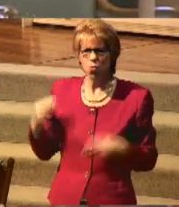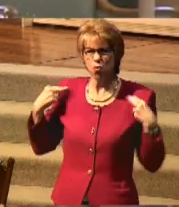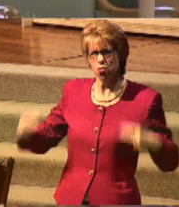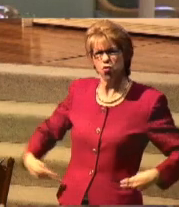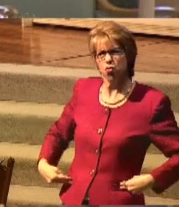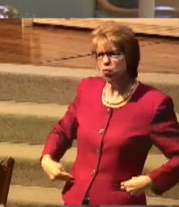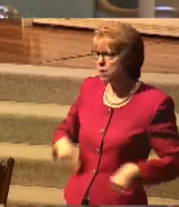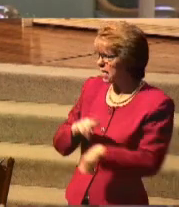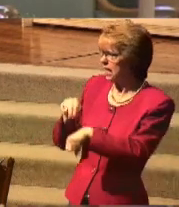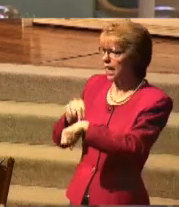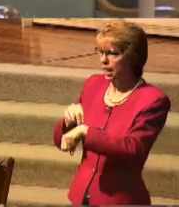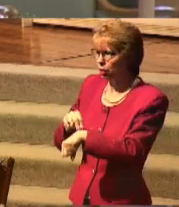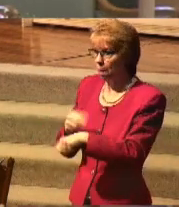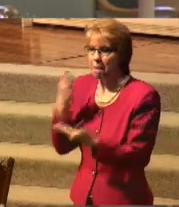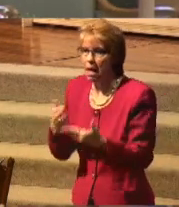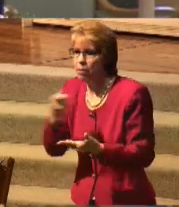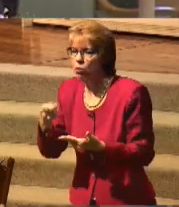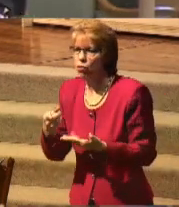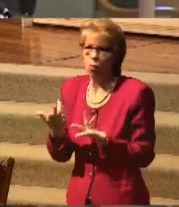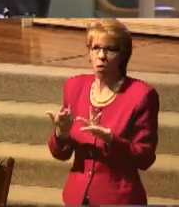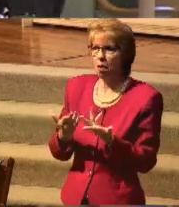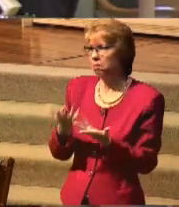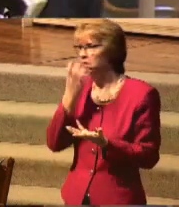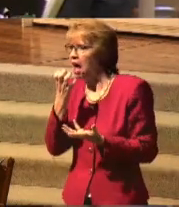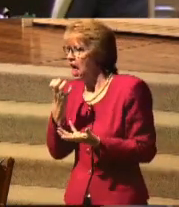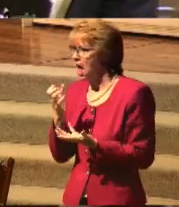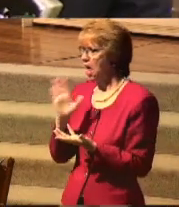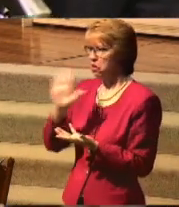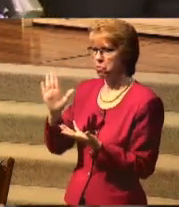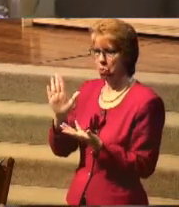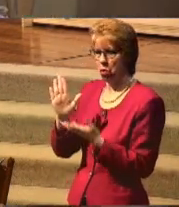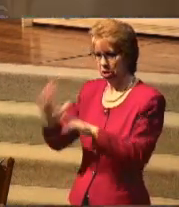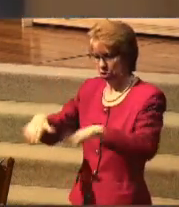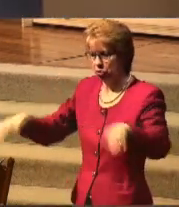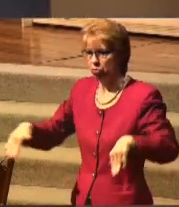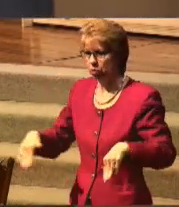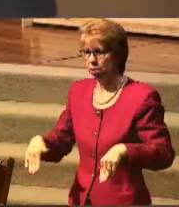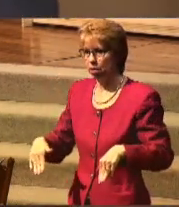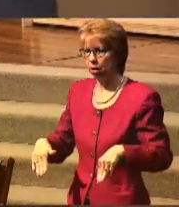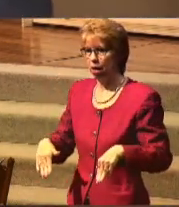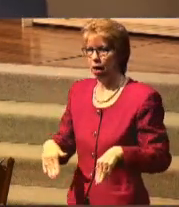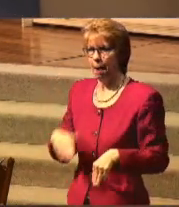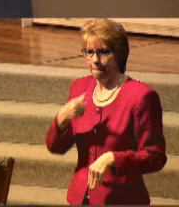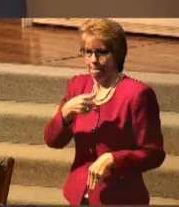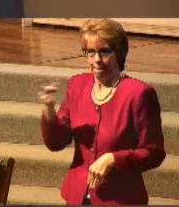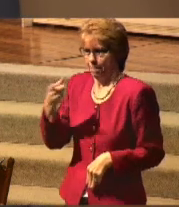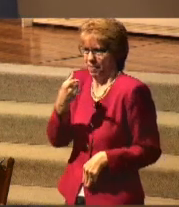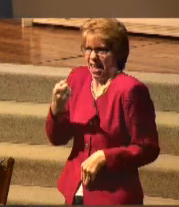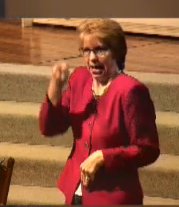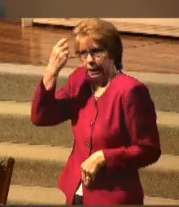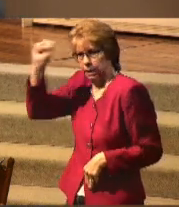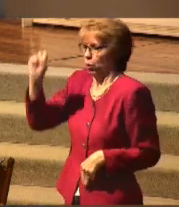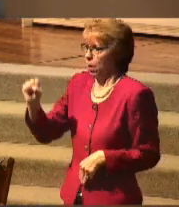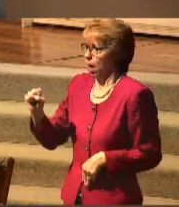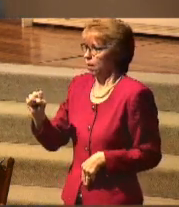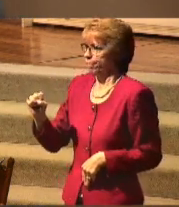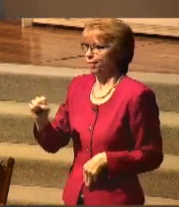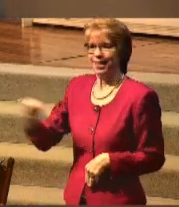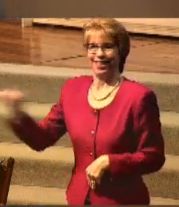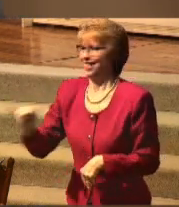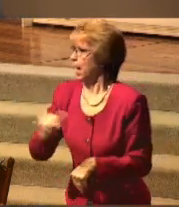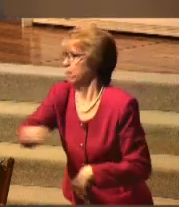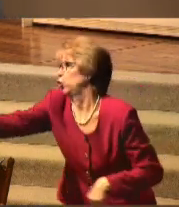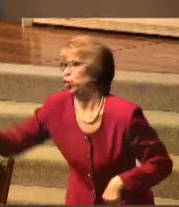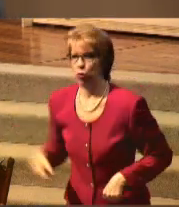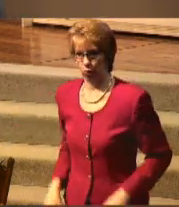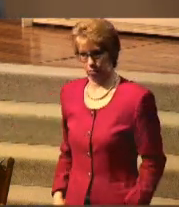upset with your child because they won't obey, well, they got it naturally. They got it from you, didn't they? Okay, so just take